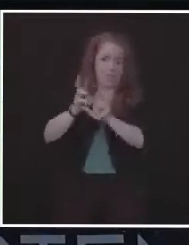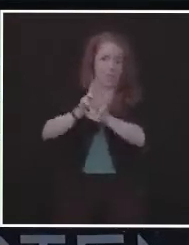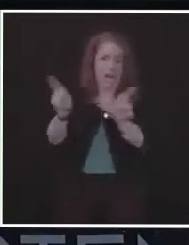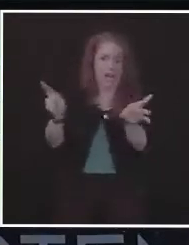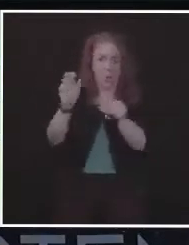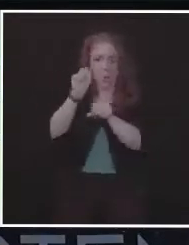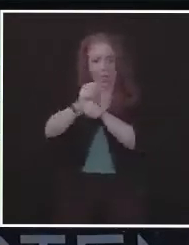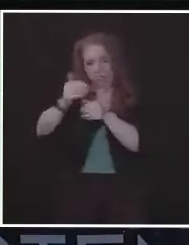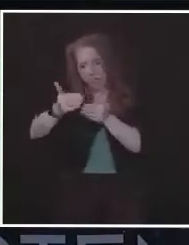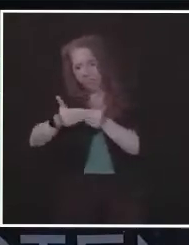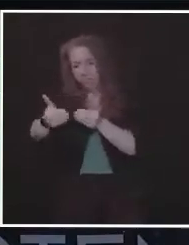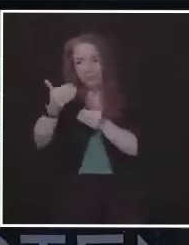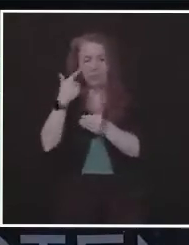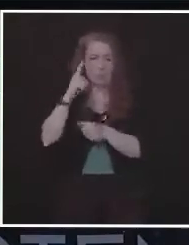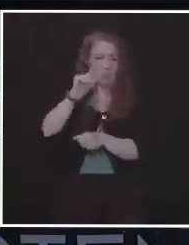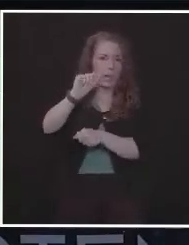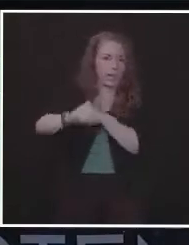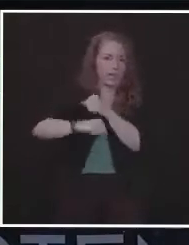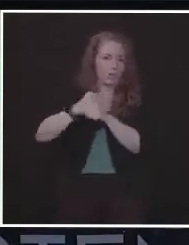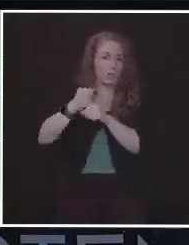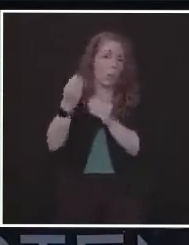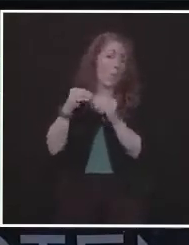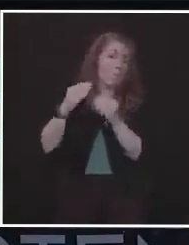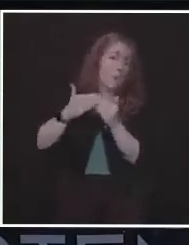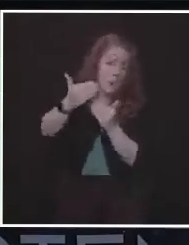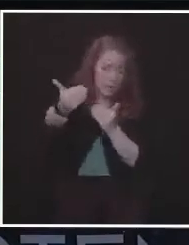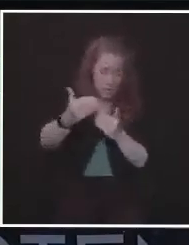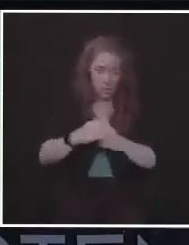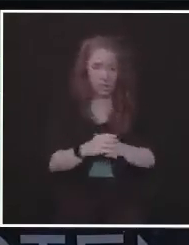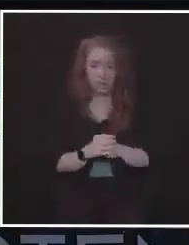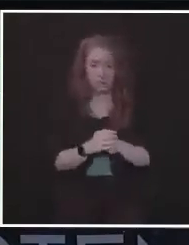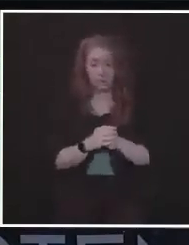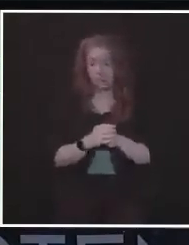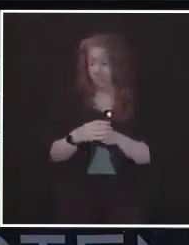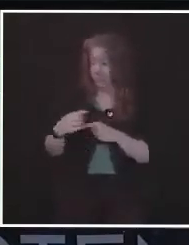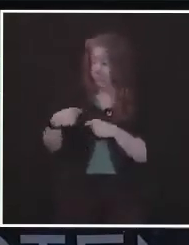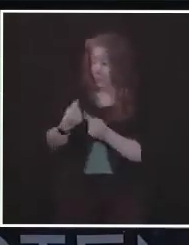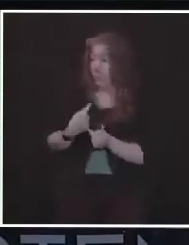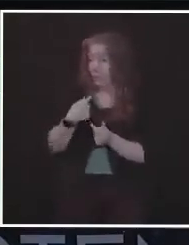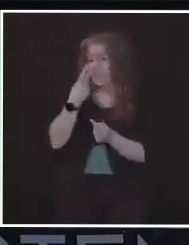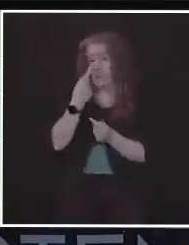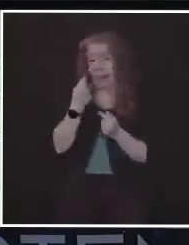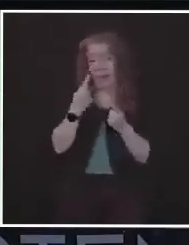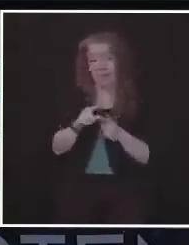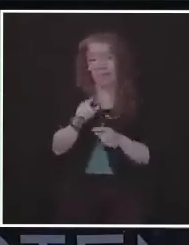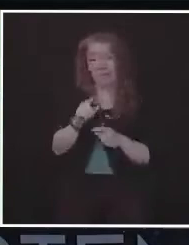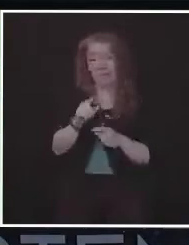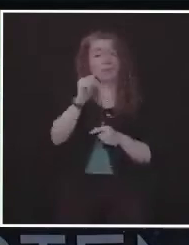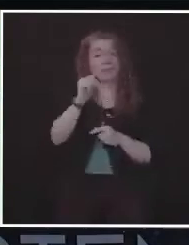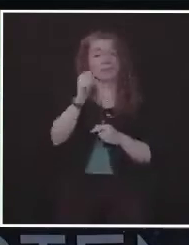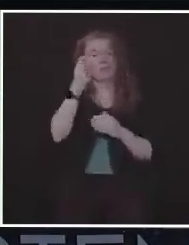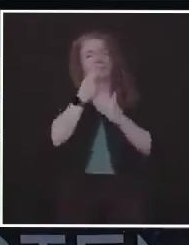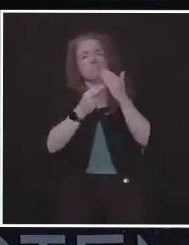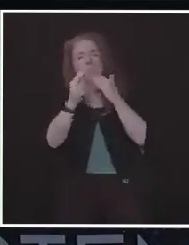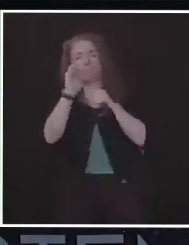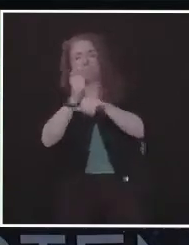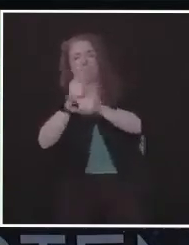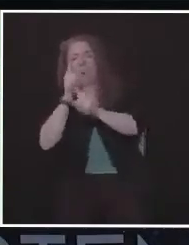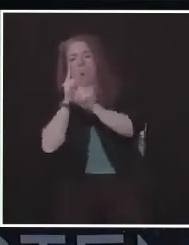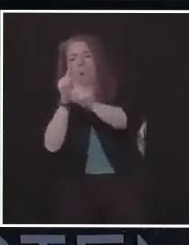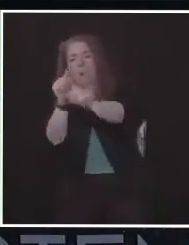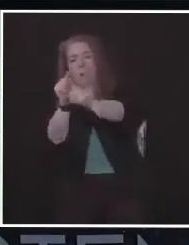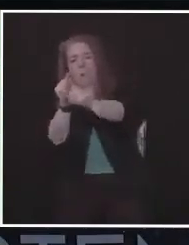In the past decade, we've seen what happens when NASA sets the vision for the future. We get incredible innovation,